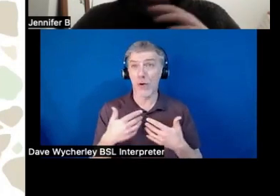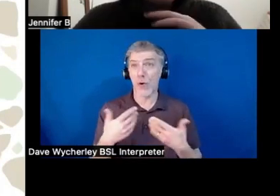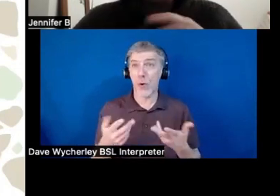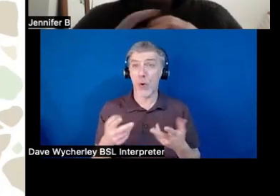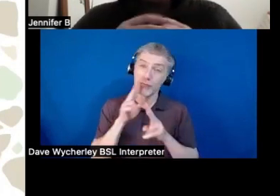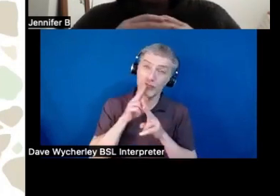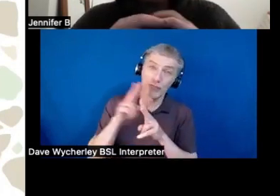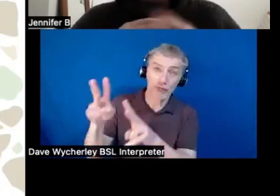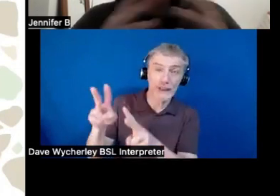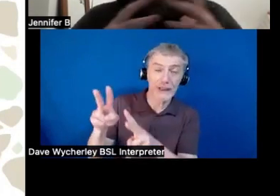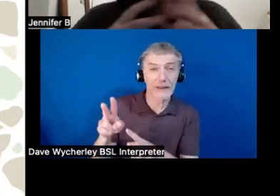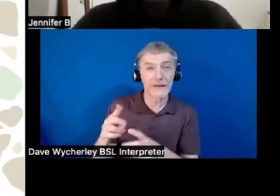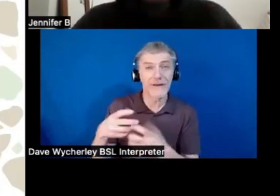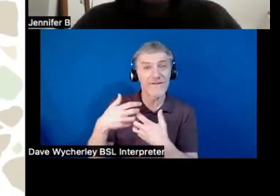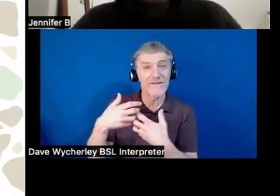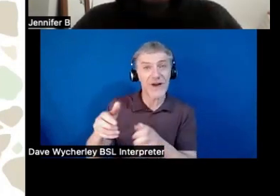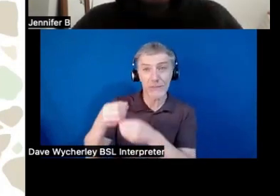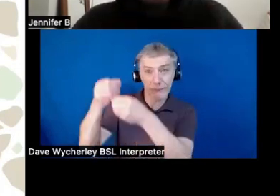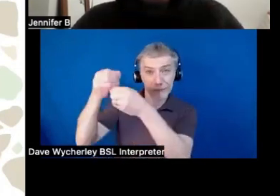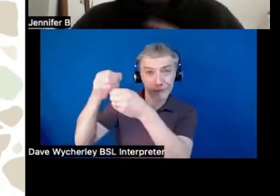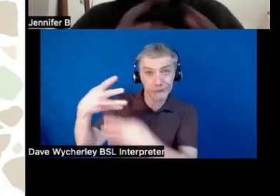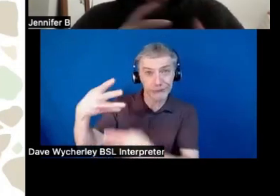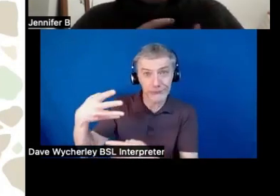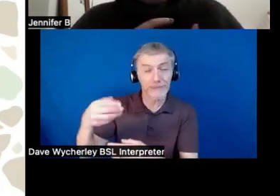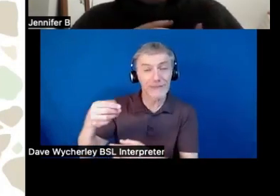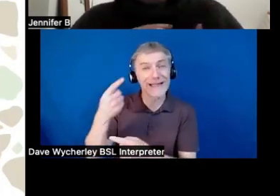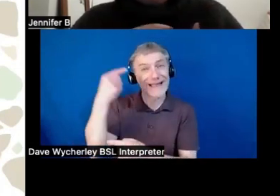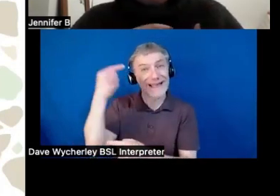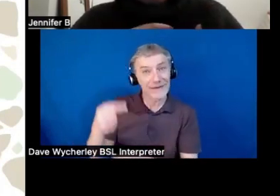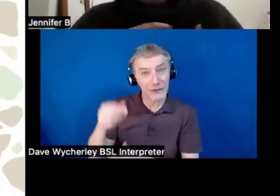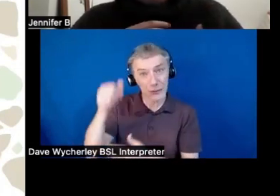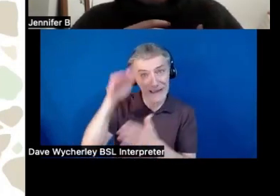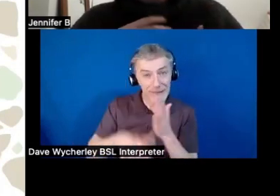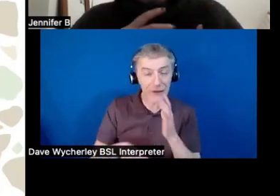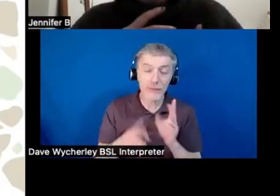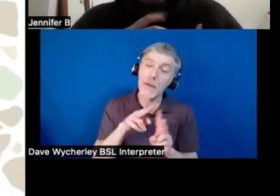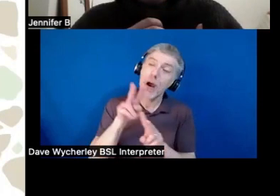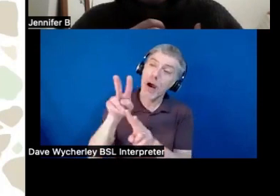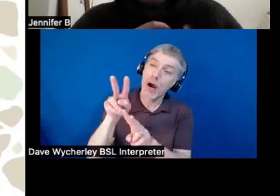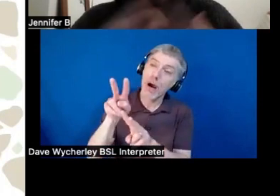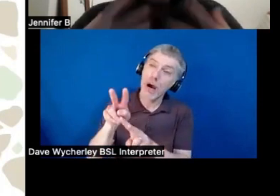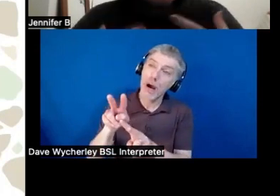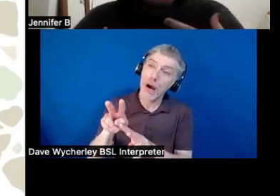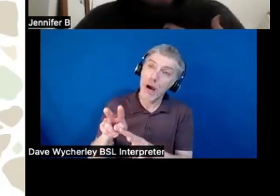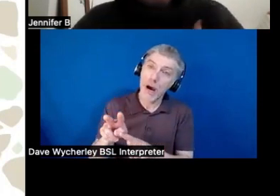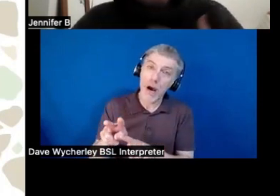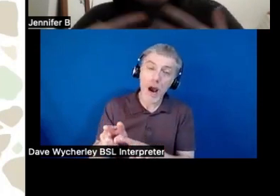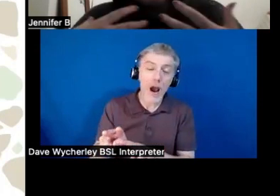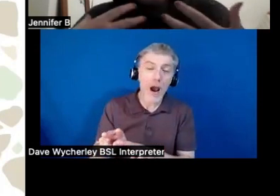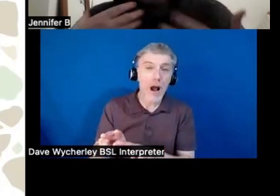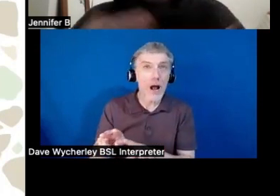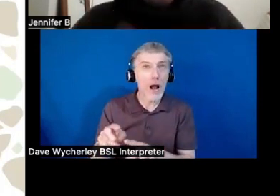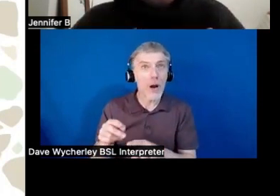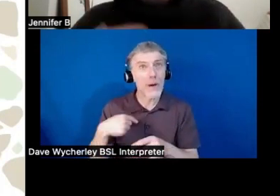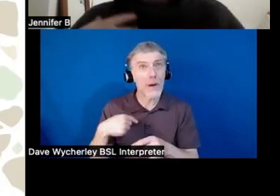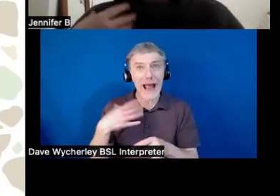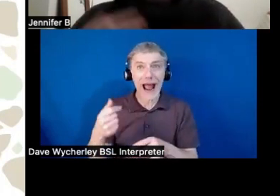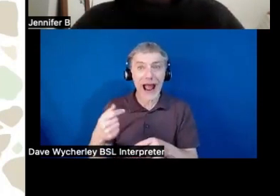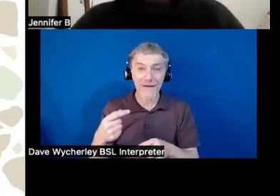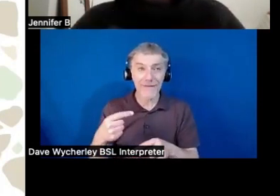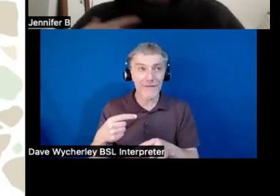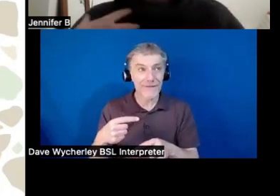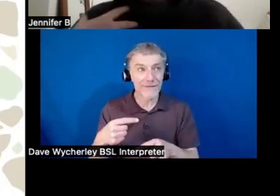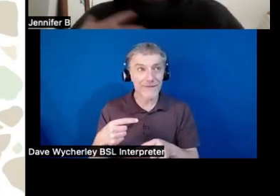these fragments, these experiences, they touch us in ways that speak to a wider web of care,